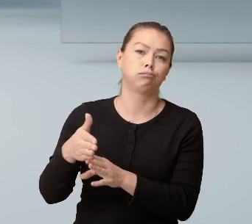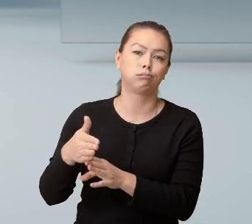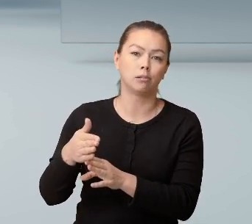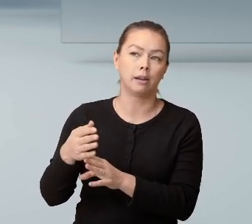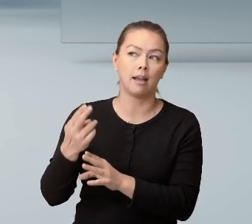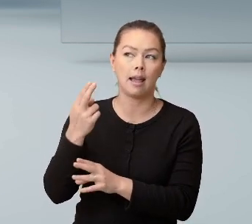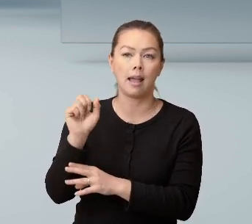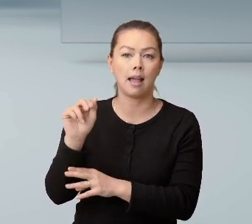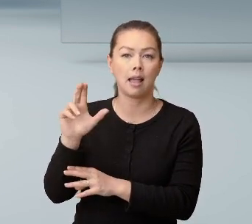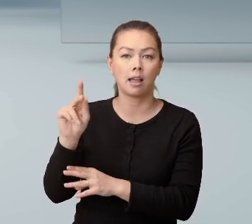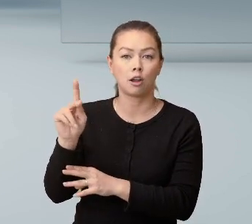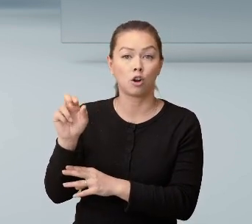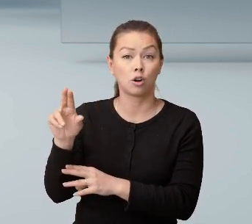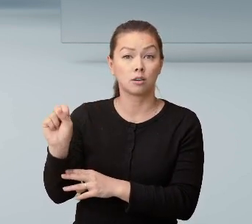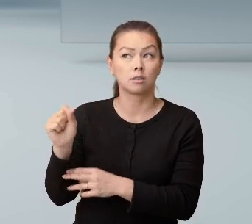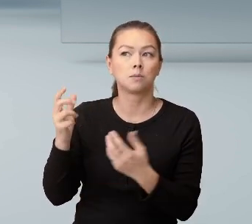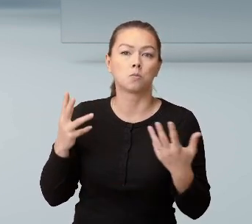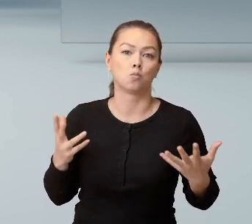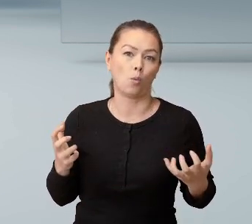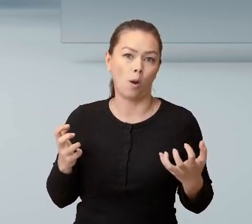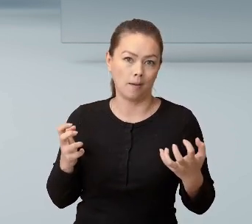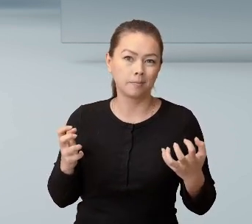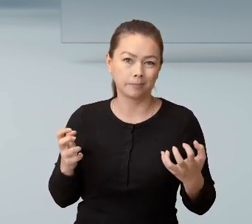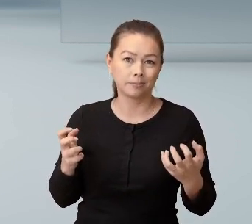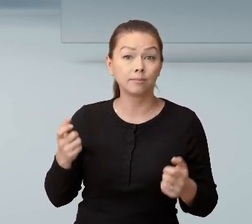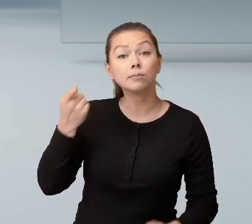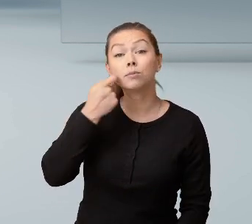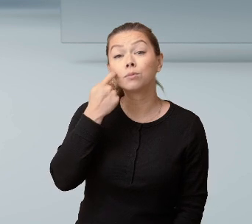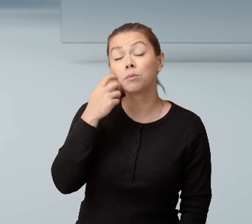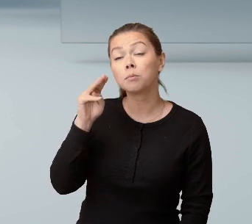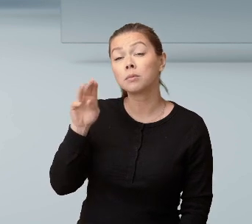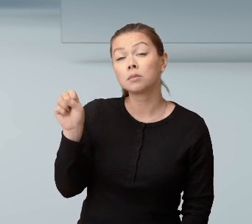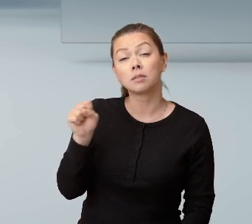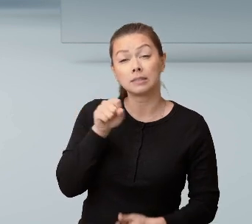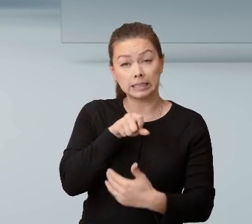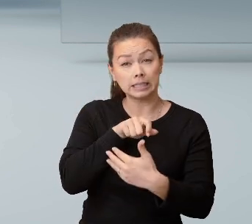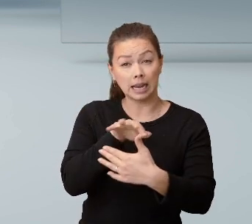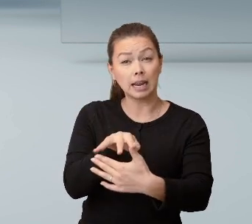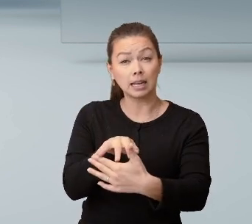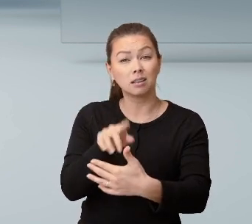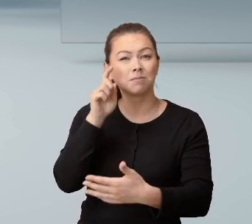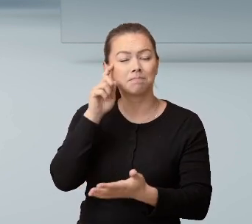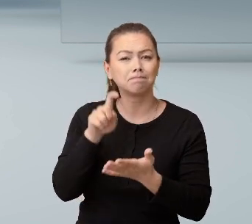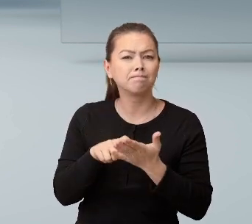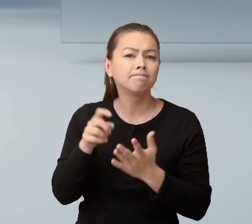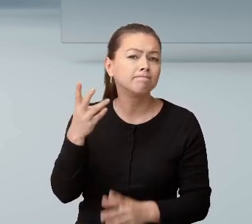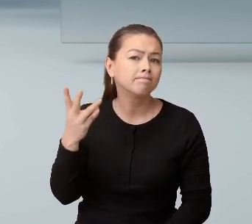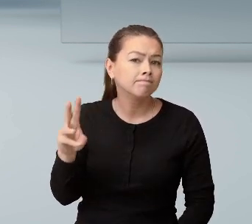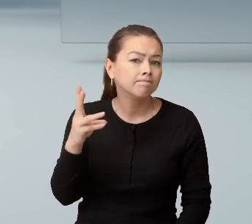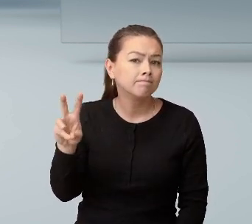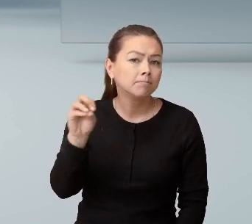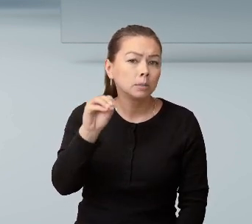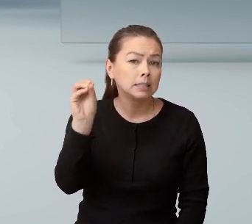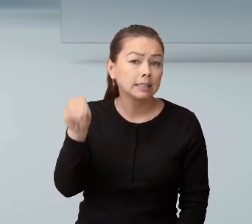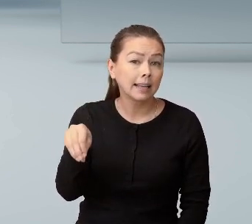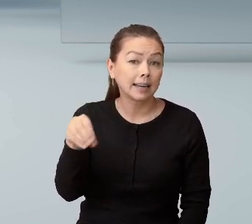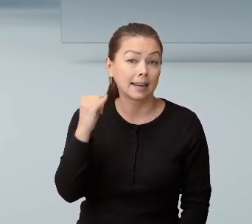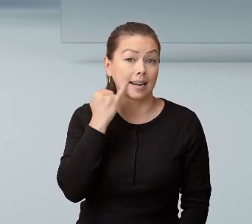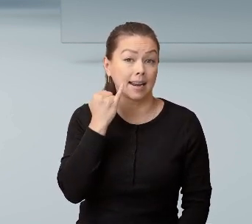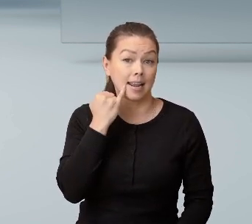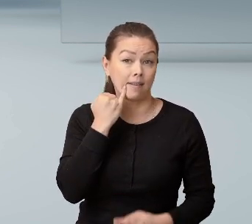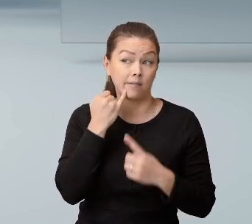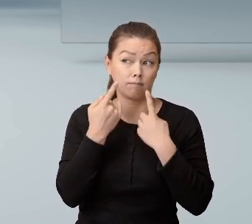all of our organizations. And from a recent Microsoft study, we've found that 16% of